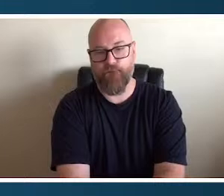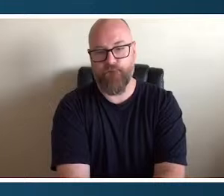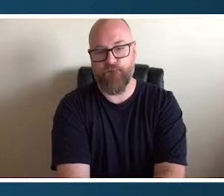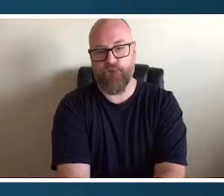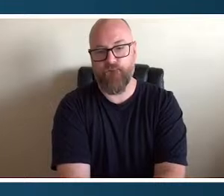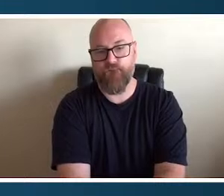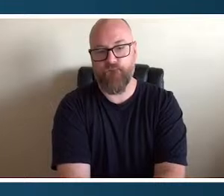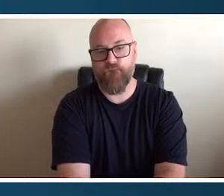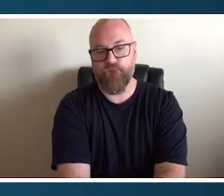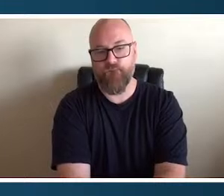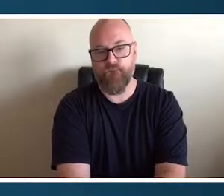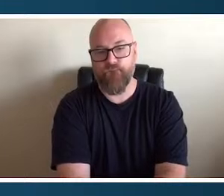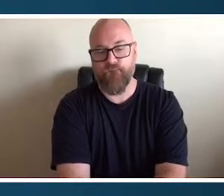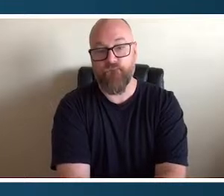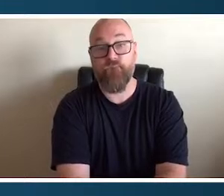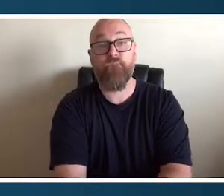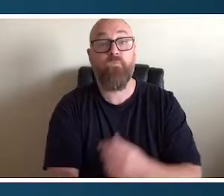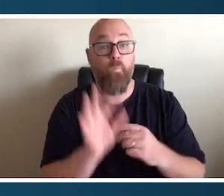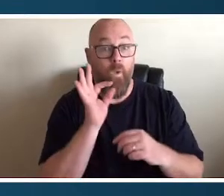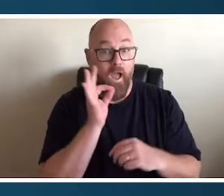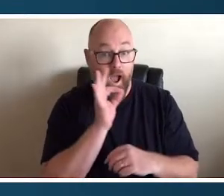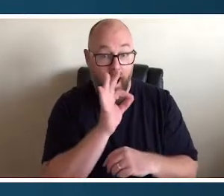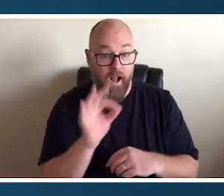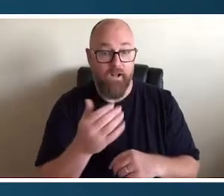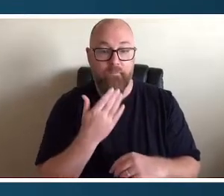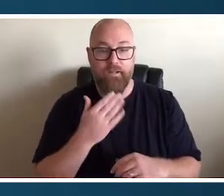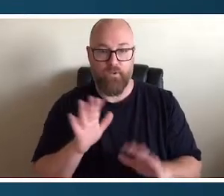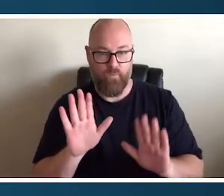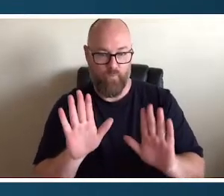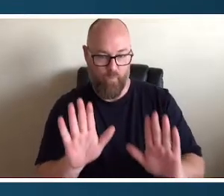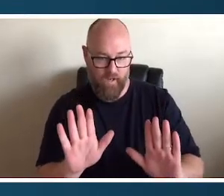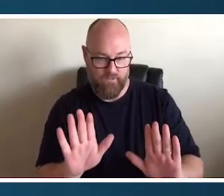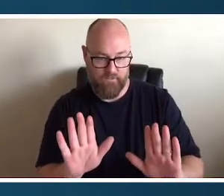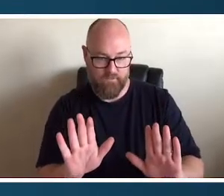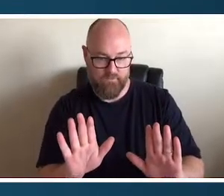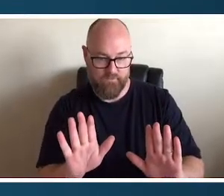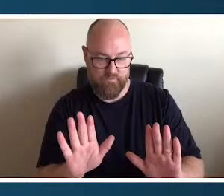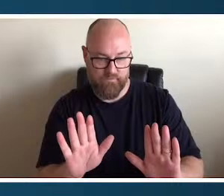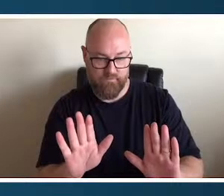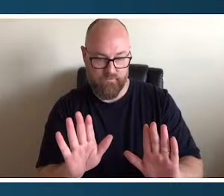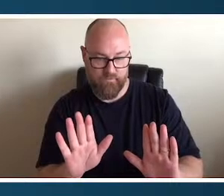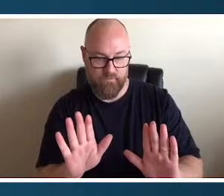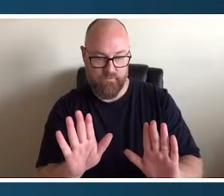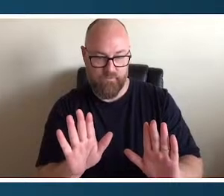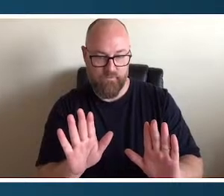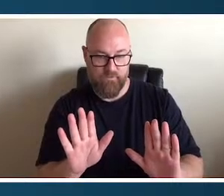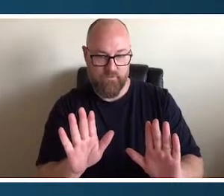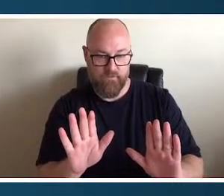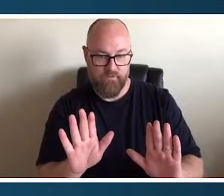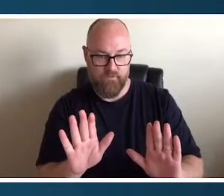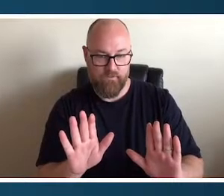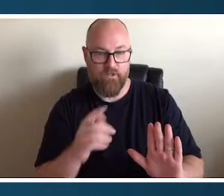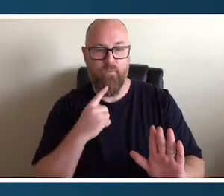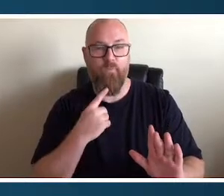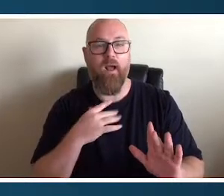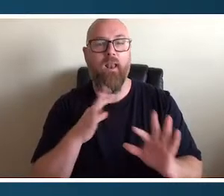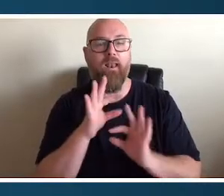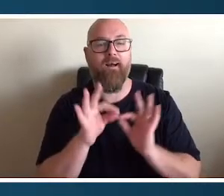And I'm just going to ask you all to sit here for one moment while I get to close the workshop.